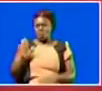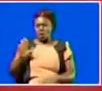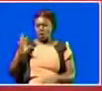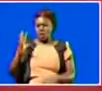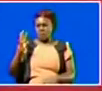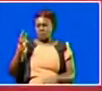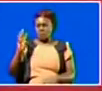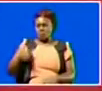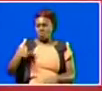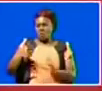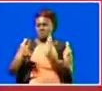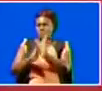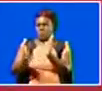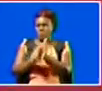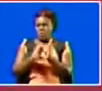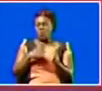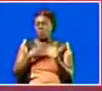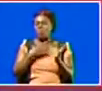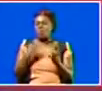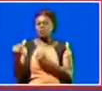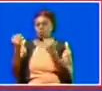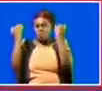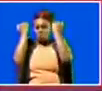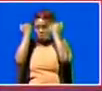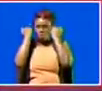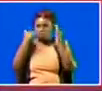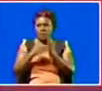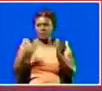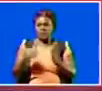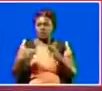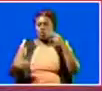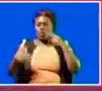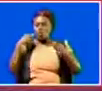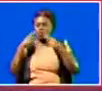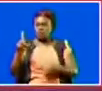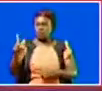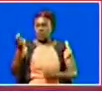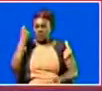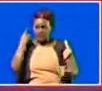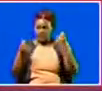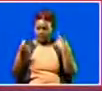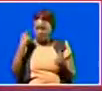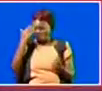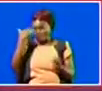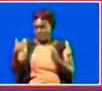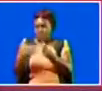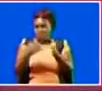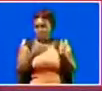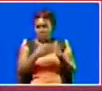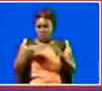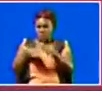Representative Catherine Waruguru threatened to take legal action against Sunshine Hotel in Kericho for denying